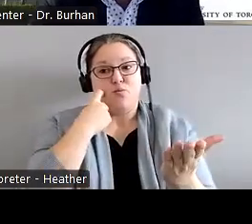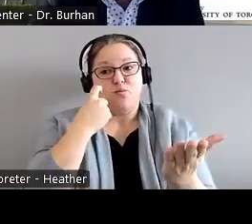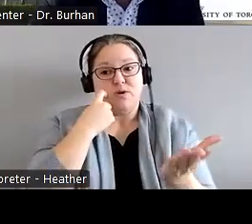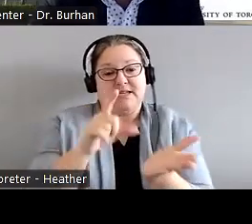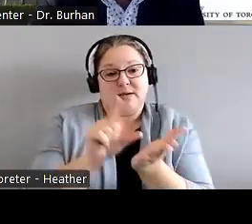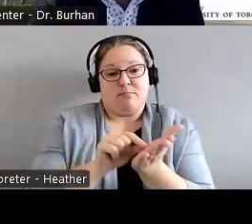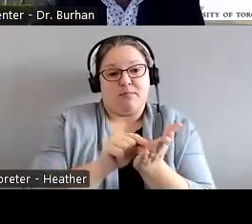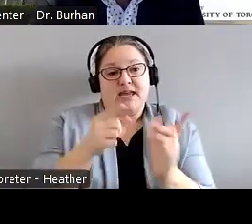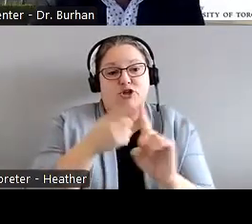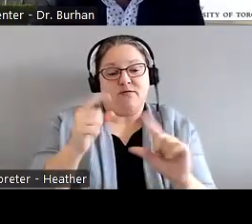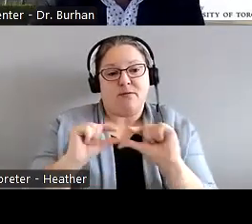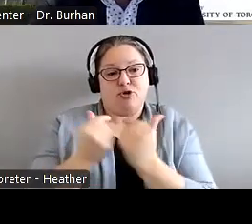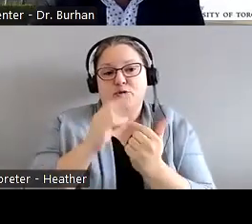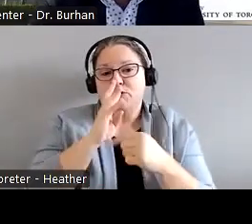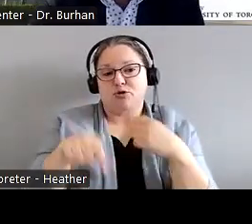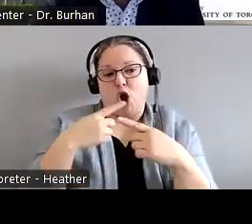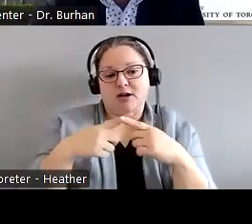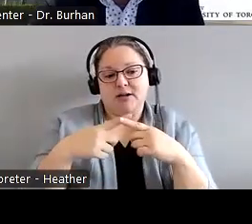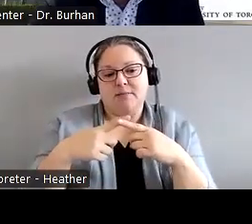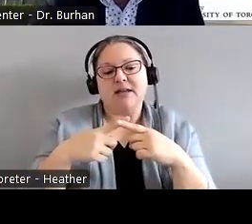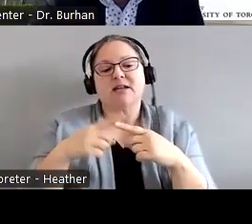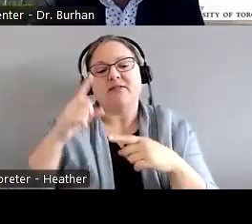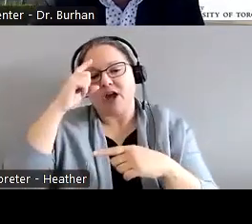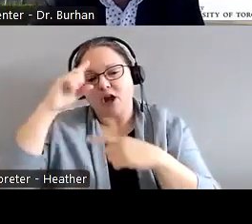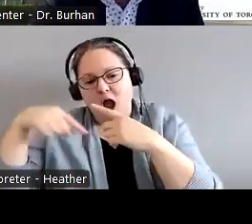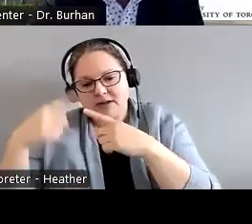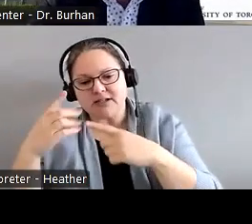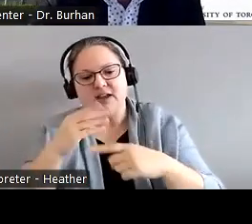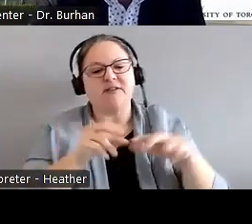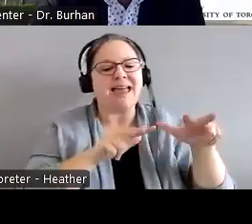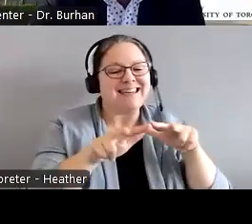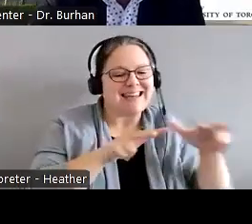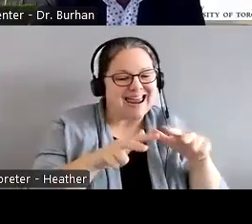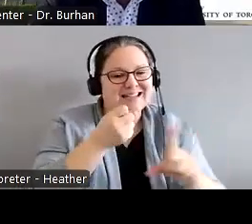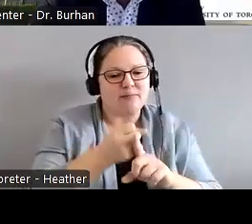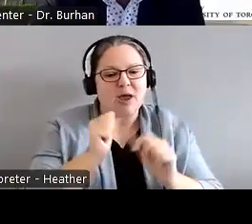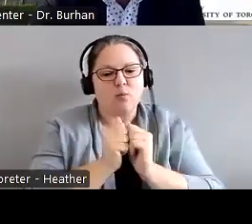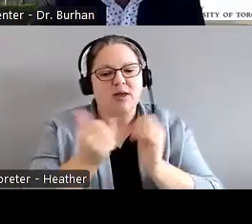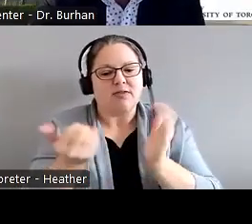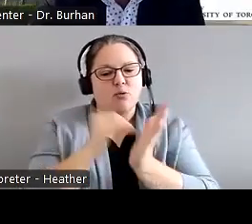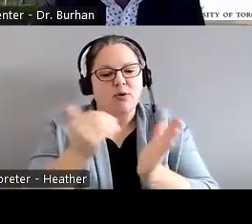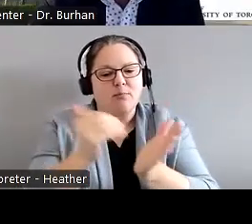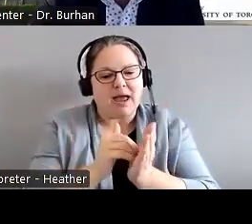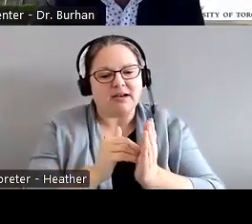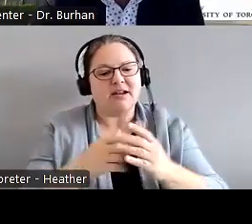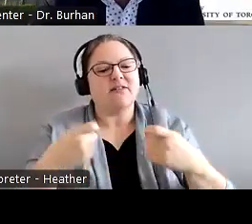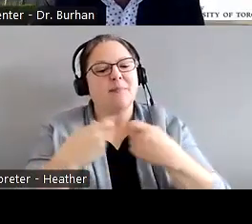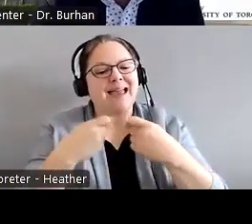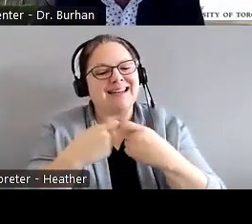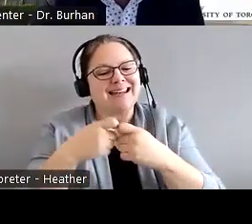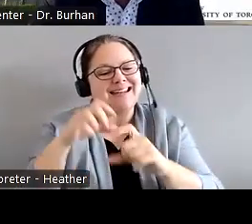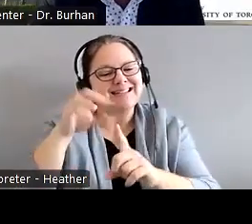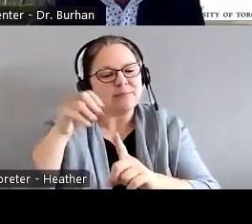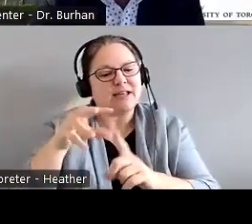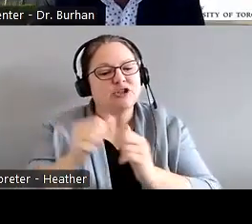our group looking at cognitive and gait effect of repetitive transcranial magnetic stimulation in mid and late life. And we did show